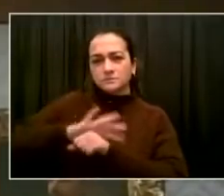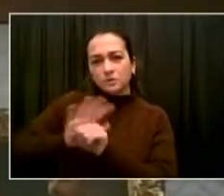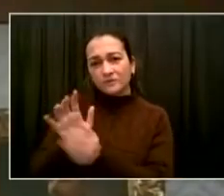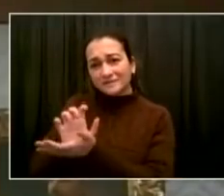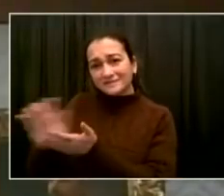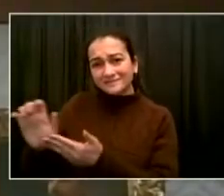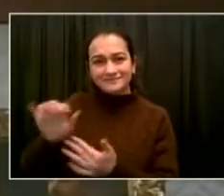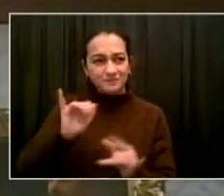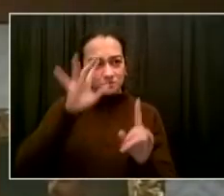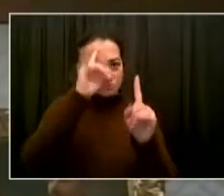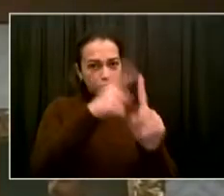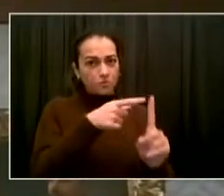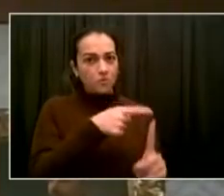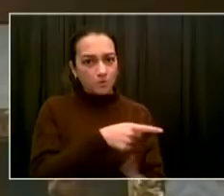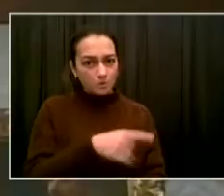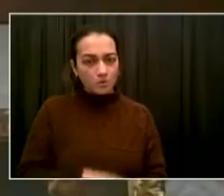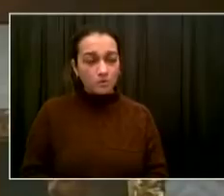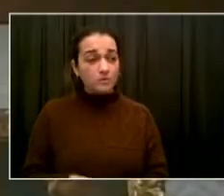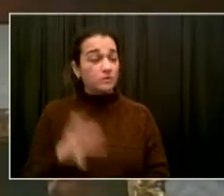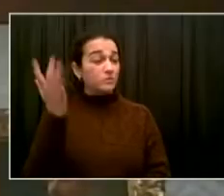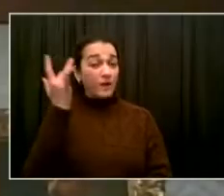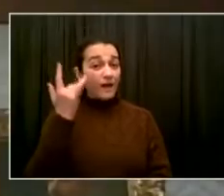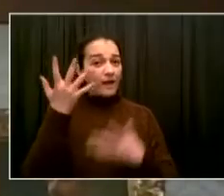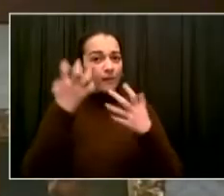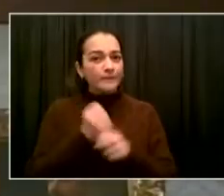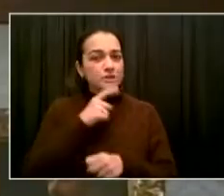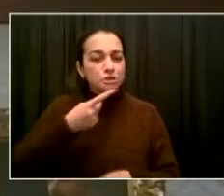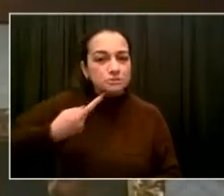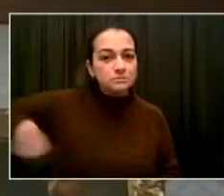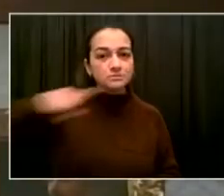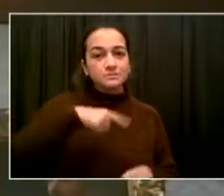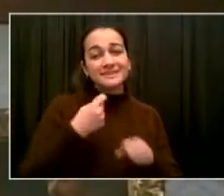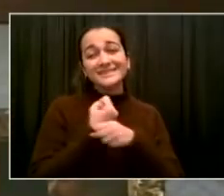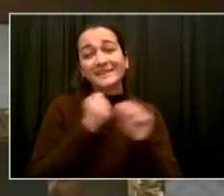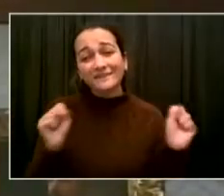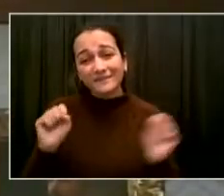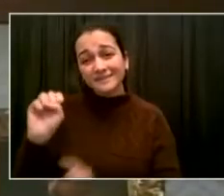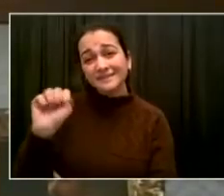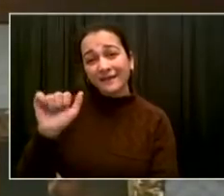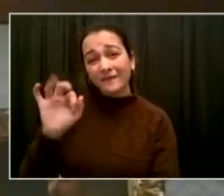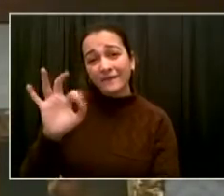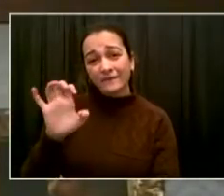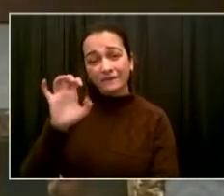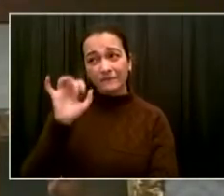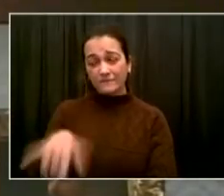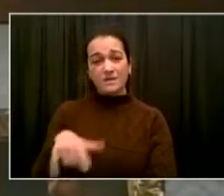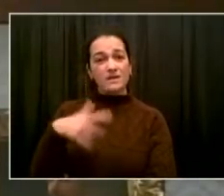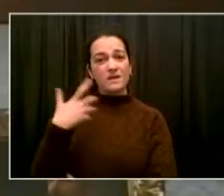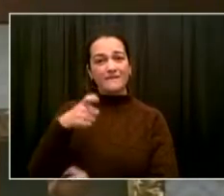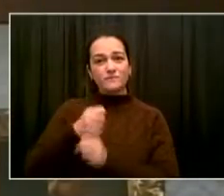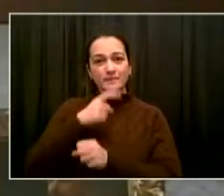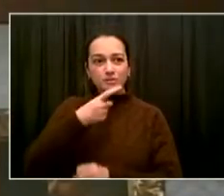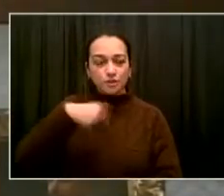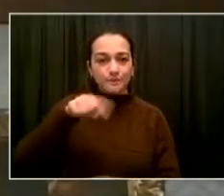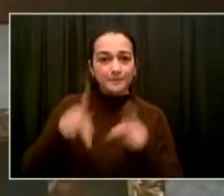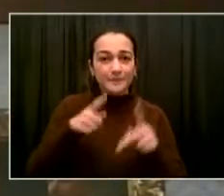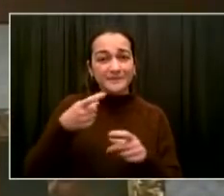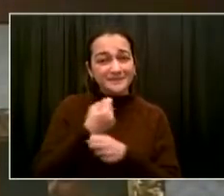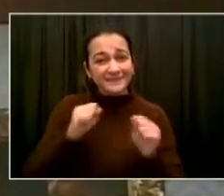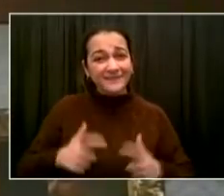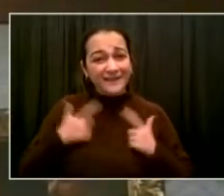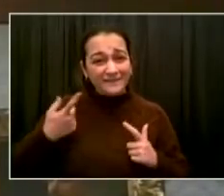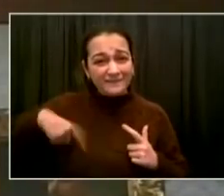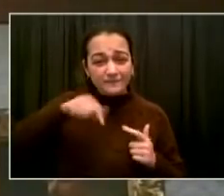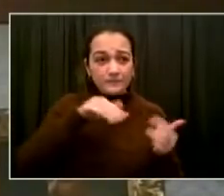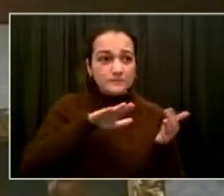reverse the COVID crisis and make sure that we're able to get our economy up and operating and protect New Yorkers.